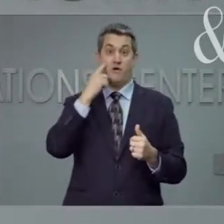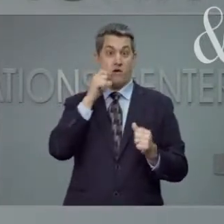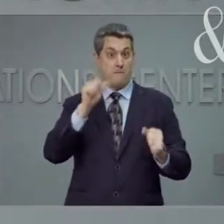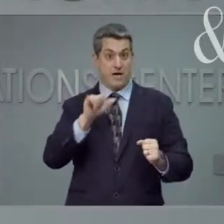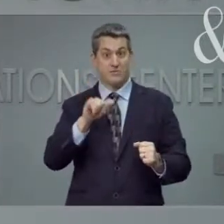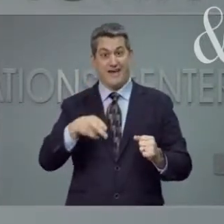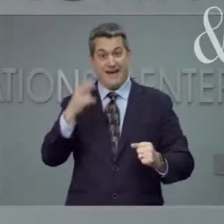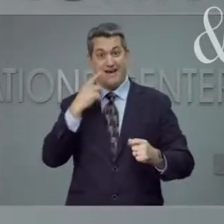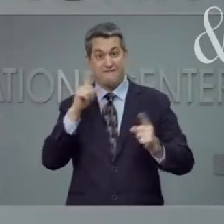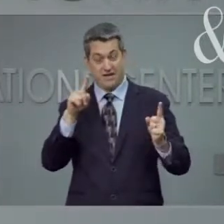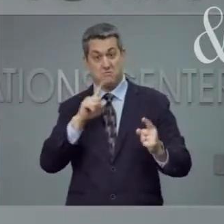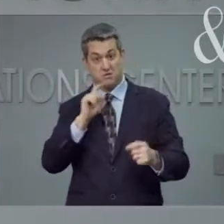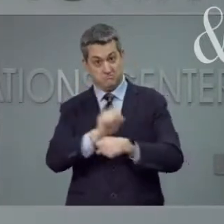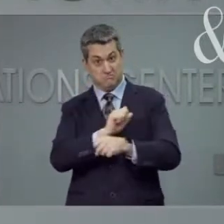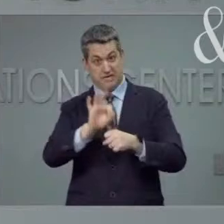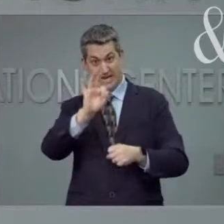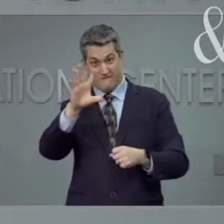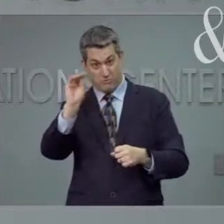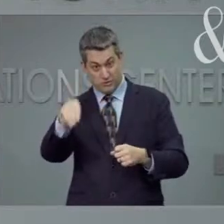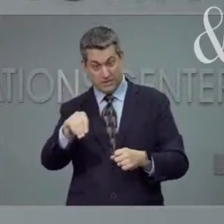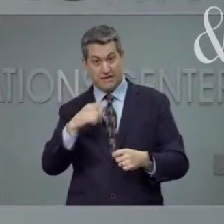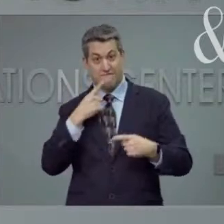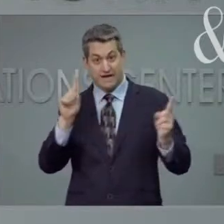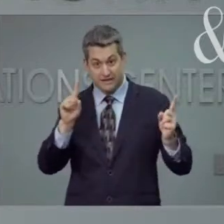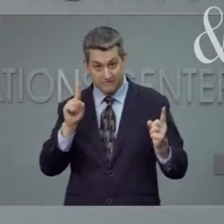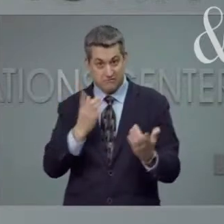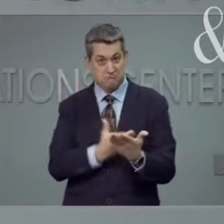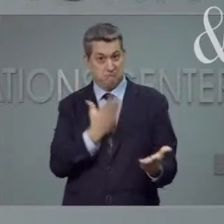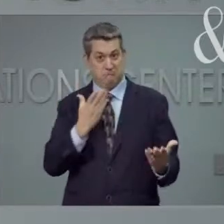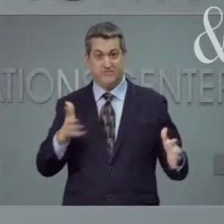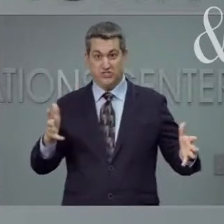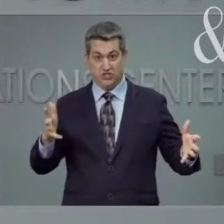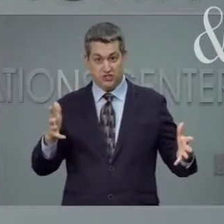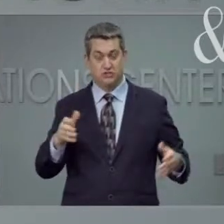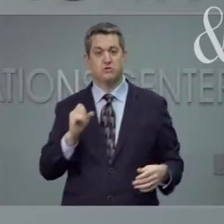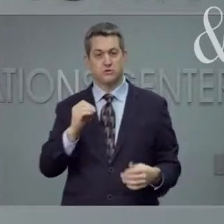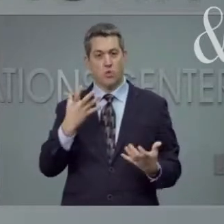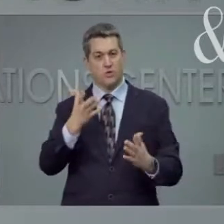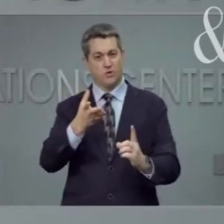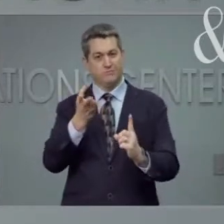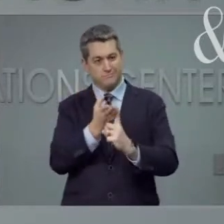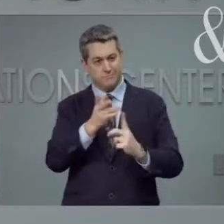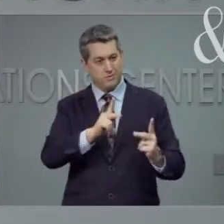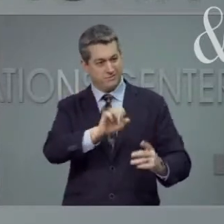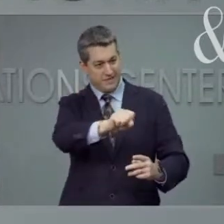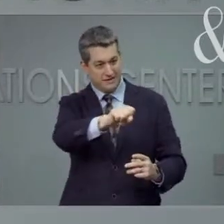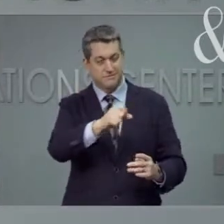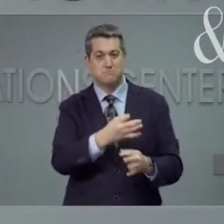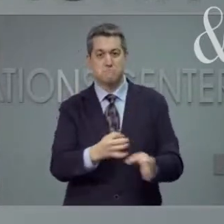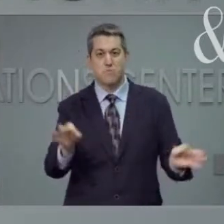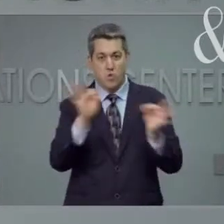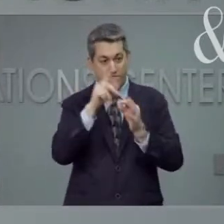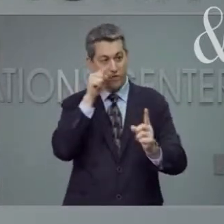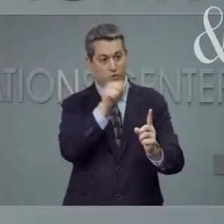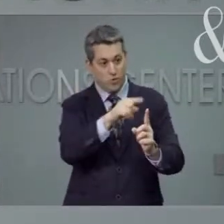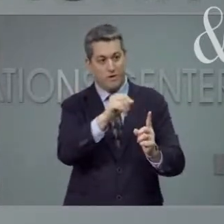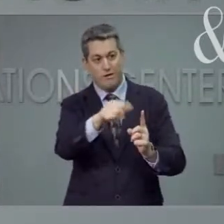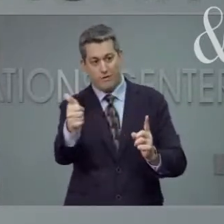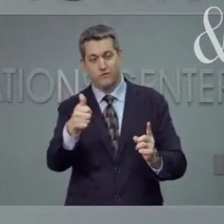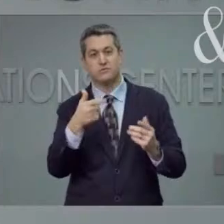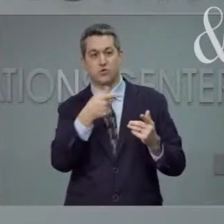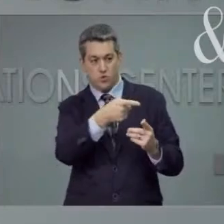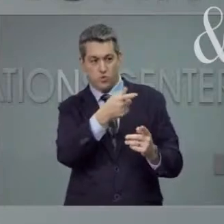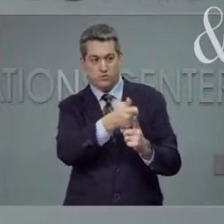continue to work really hard to convince people that this is something that's important for them to do. And I hope as things go